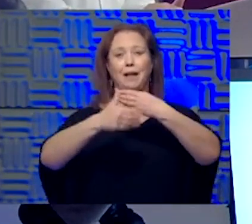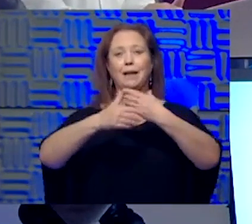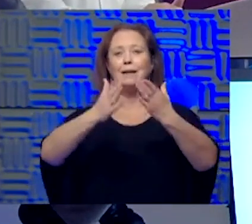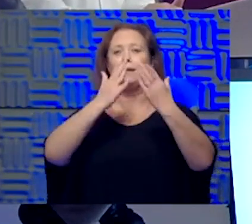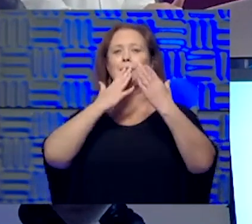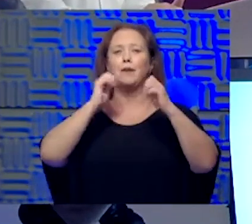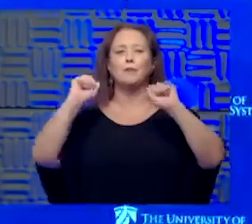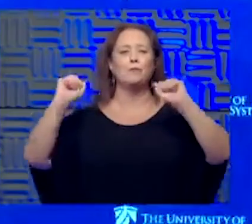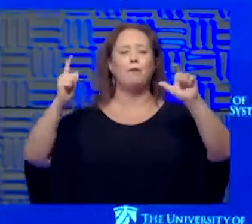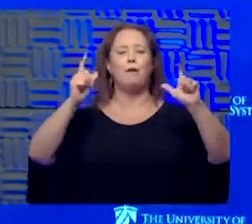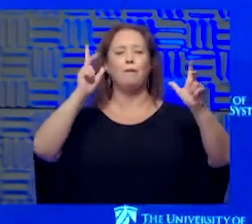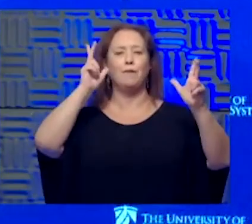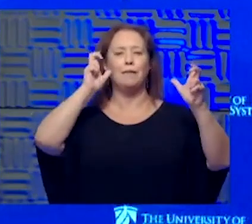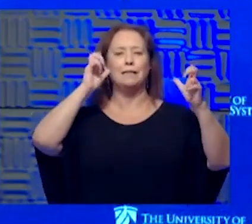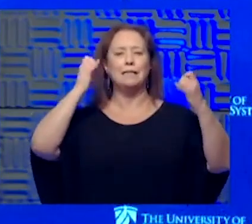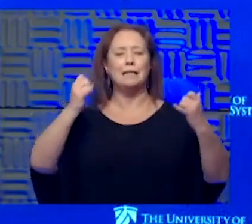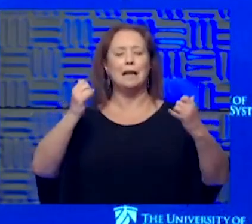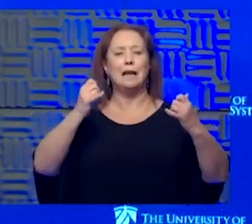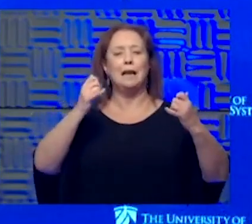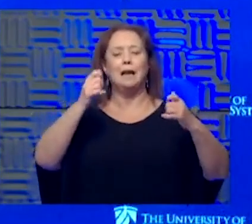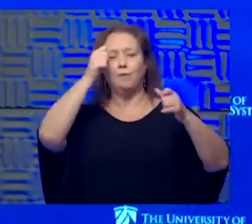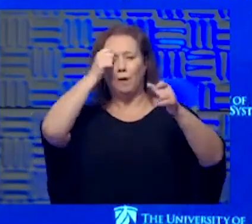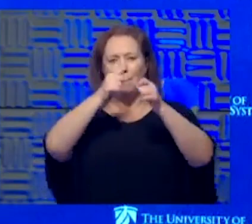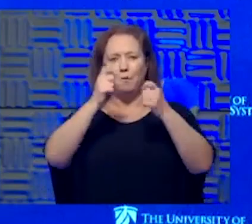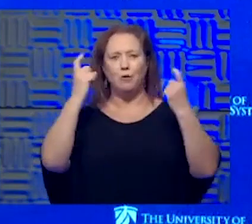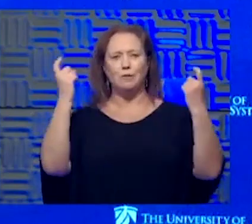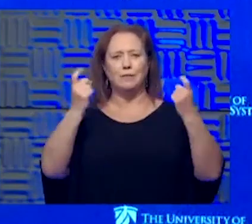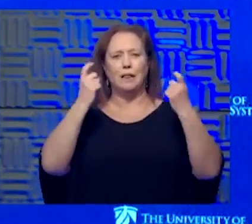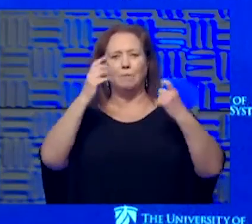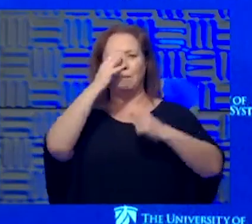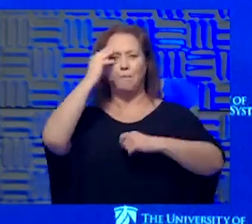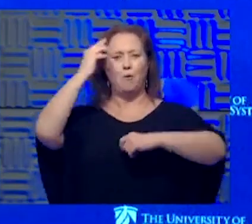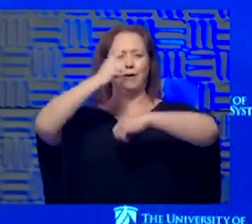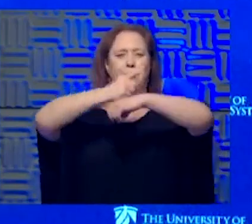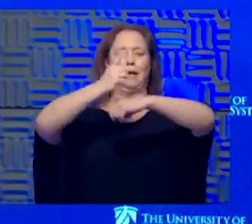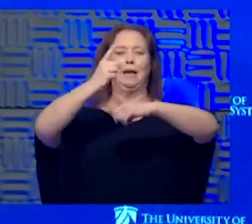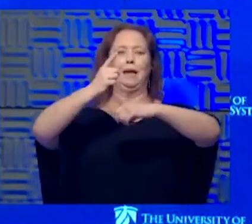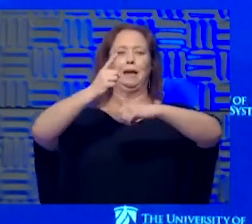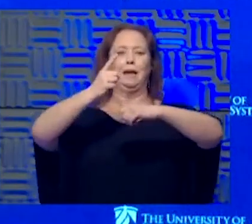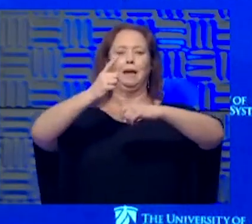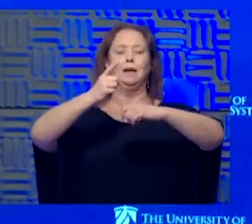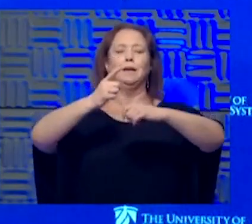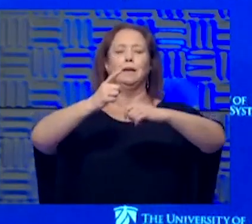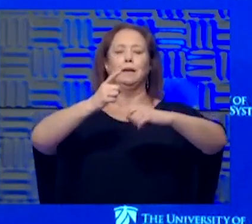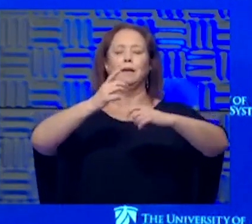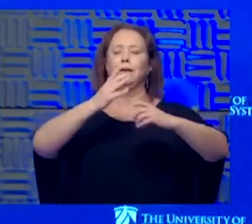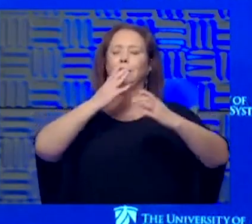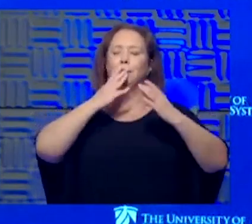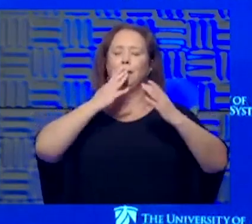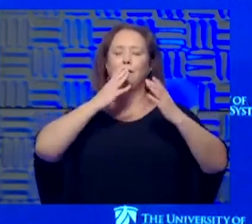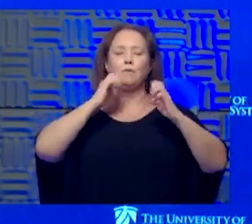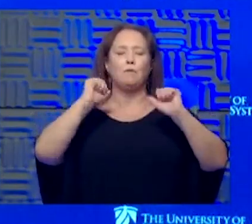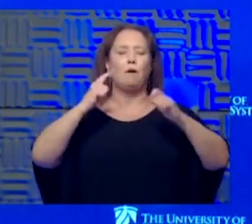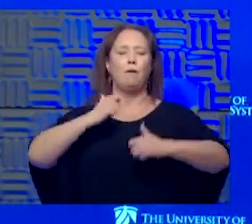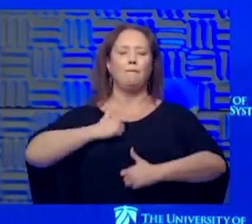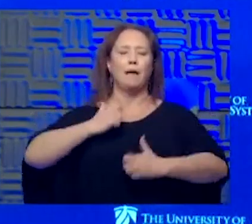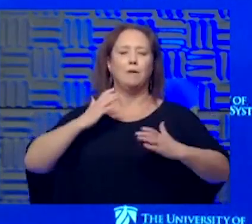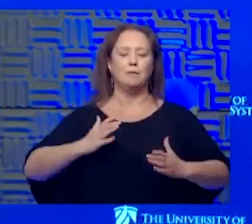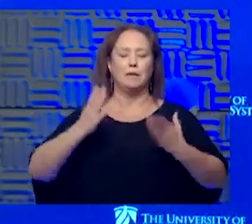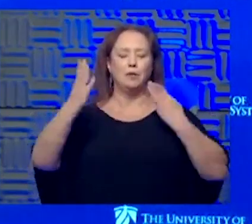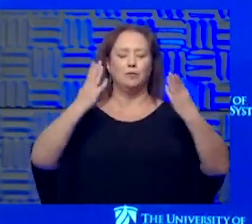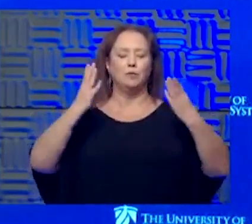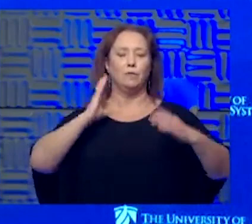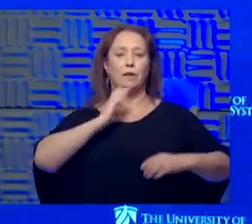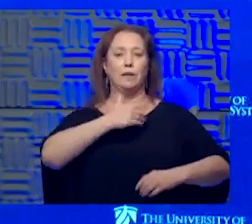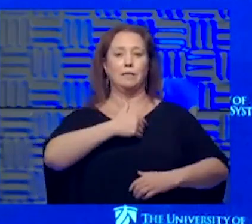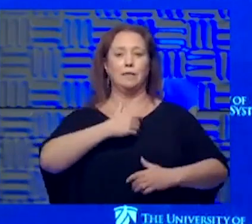our listeners out there. Remember that as you celebrate Memorial Day and have a great time, a special shout out to all those veterans and folks who have served before.